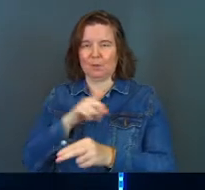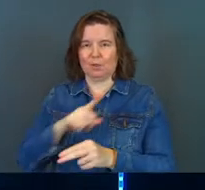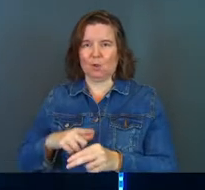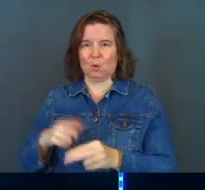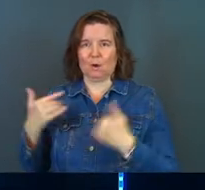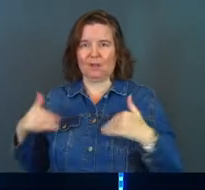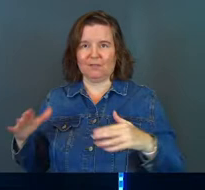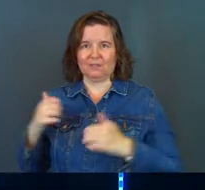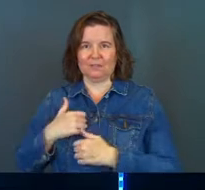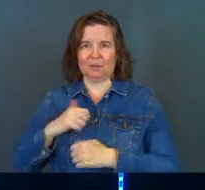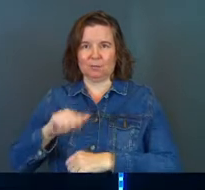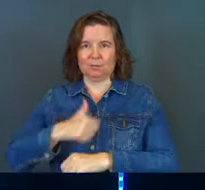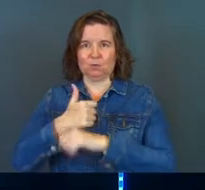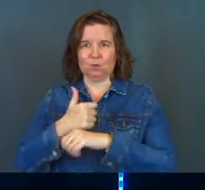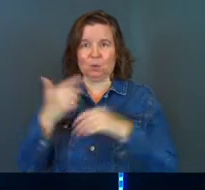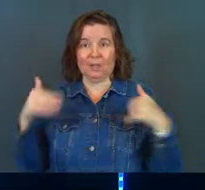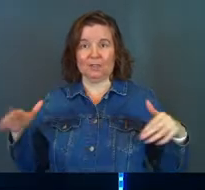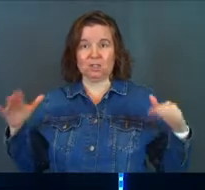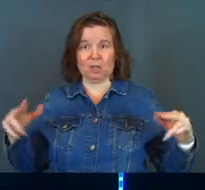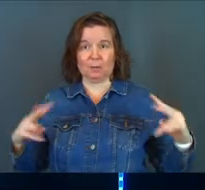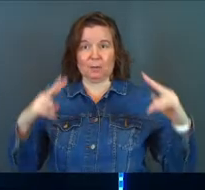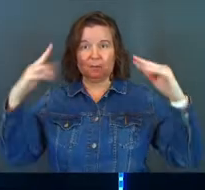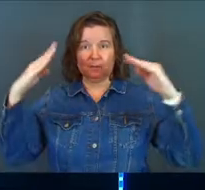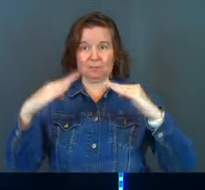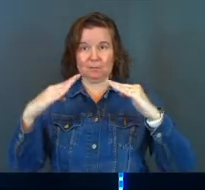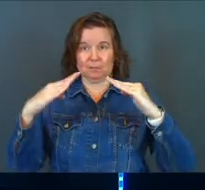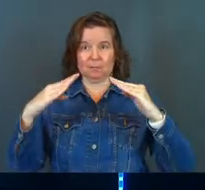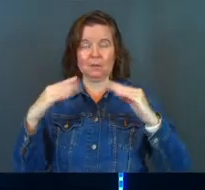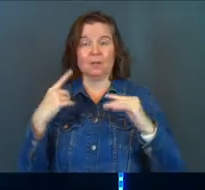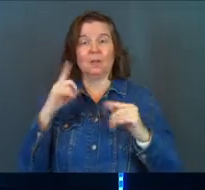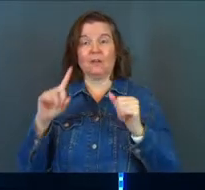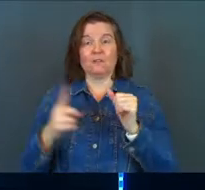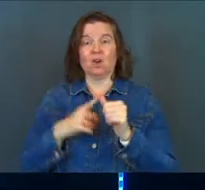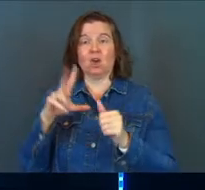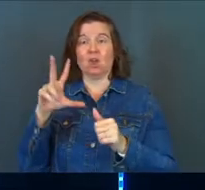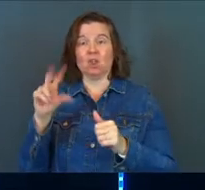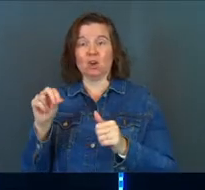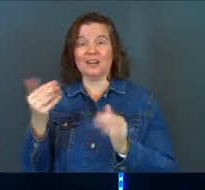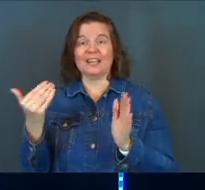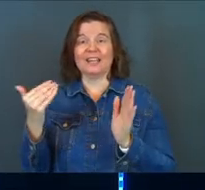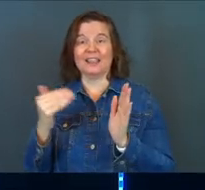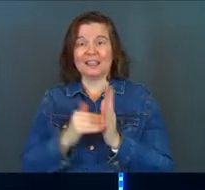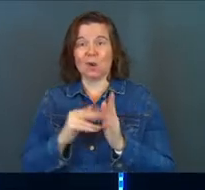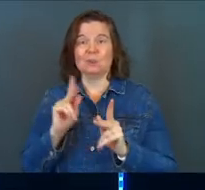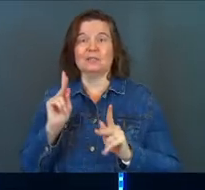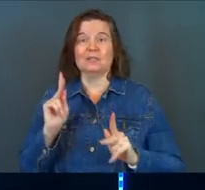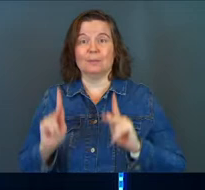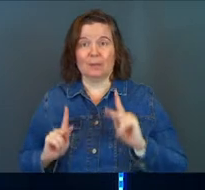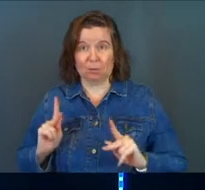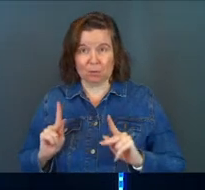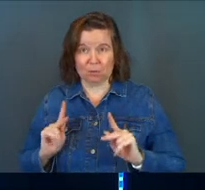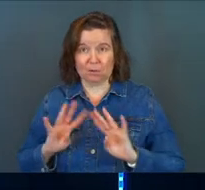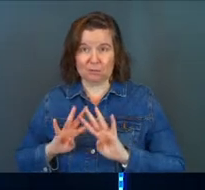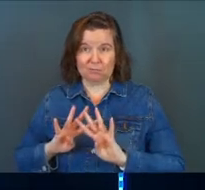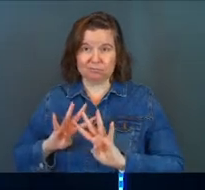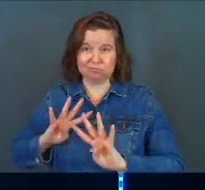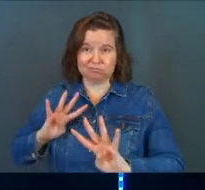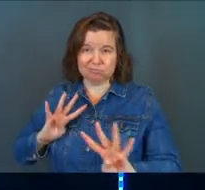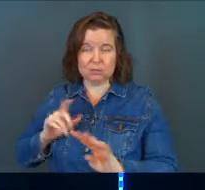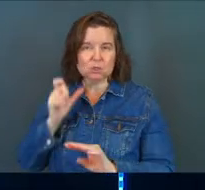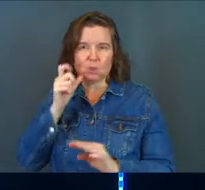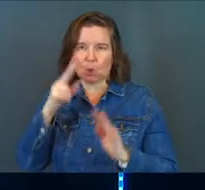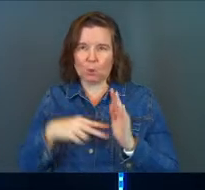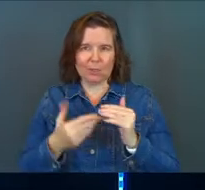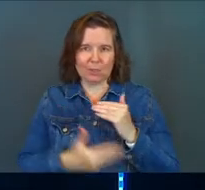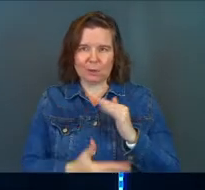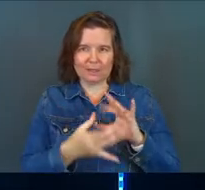enthroned between the cherubim. Now, the thing I want you to notice in that first part, it's 30,000 people. Don't